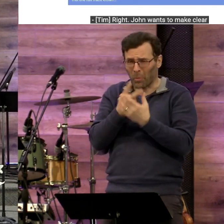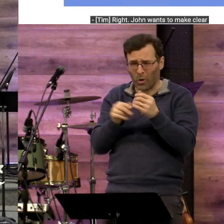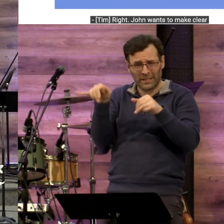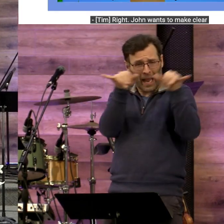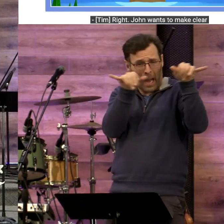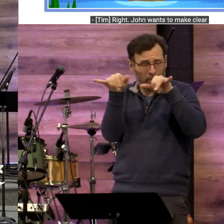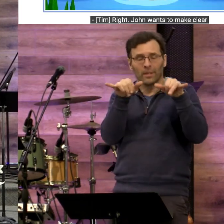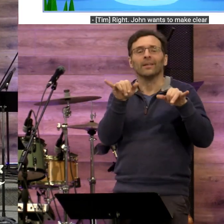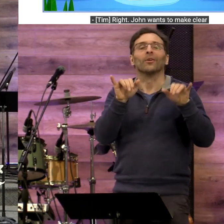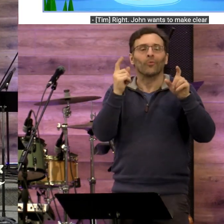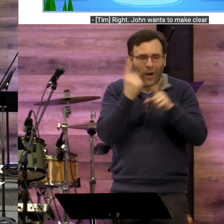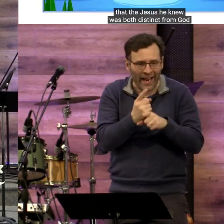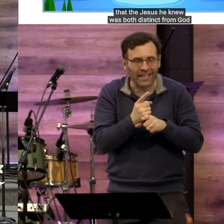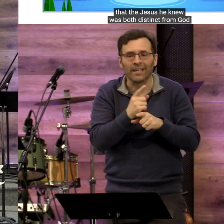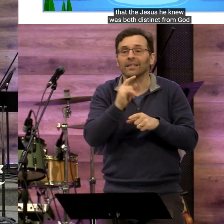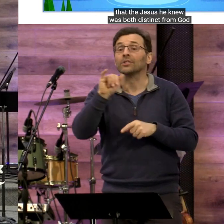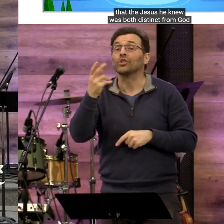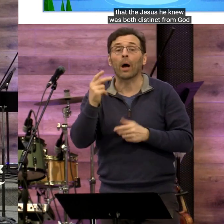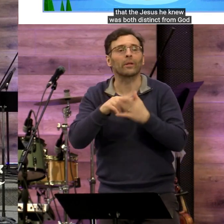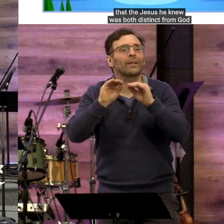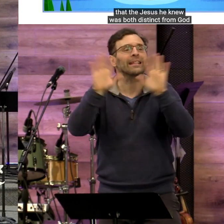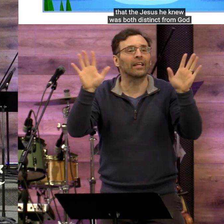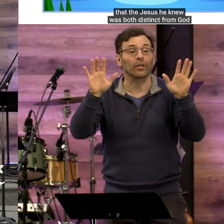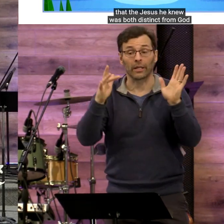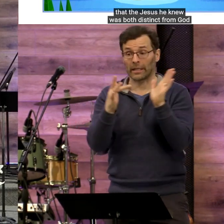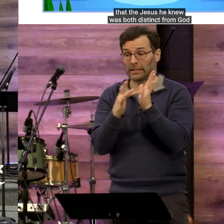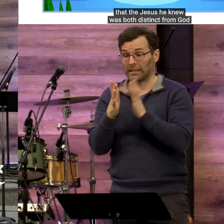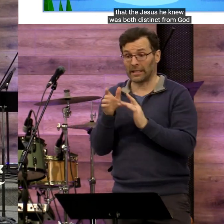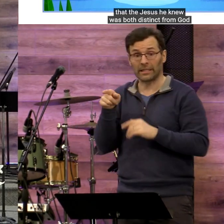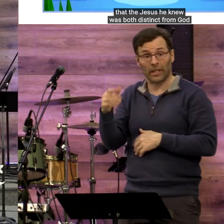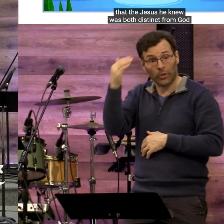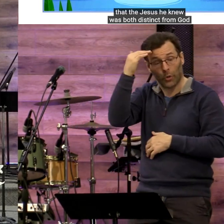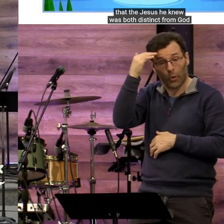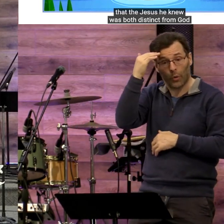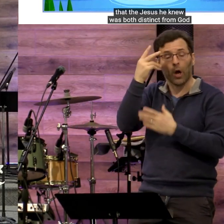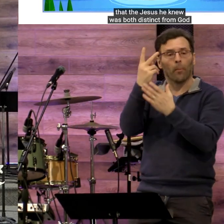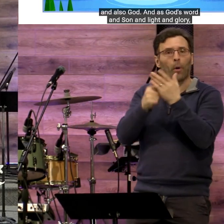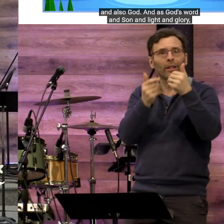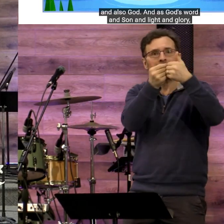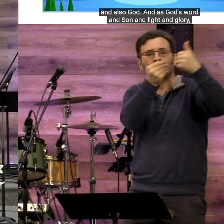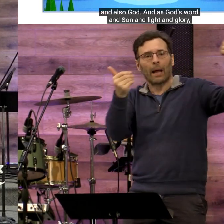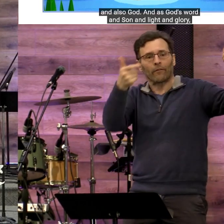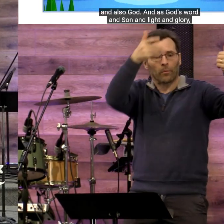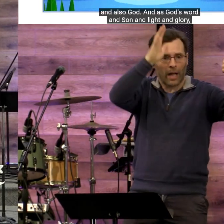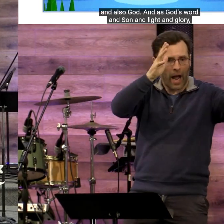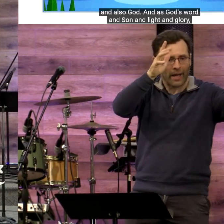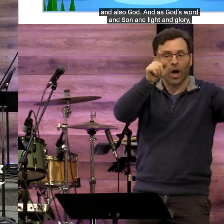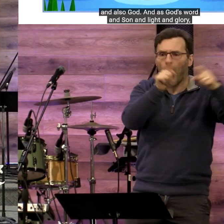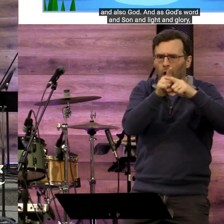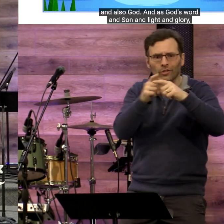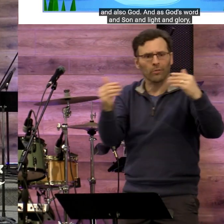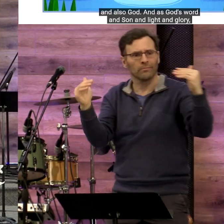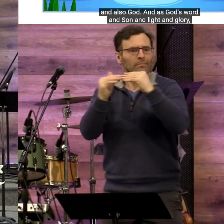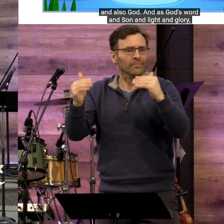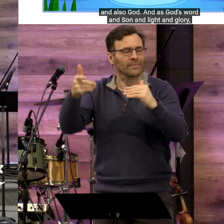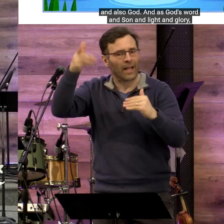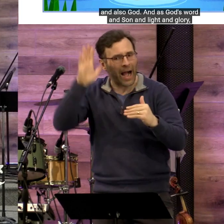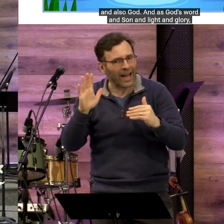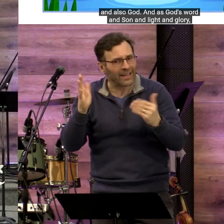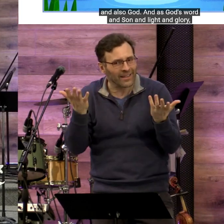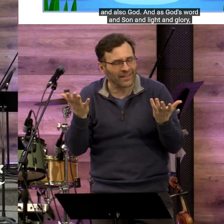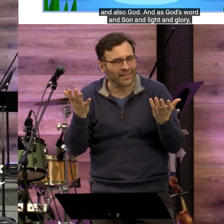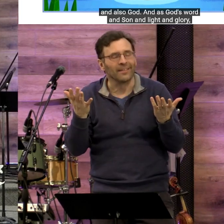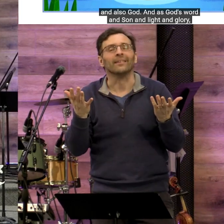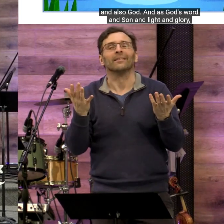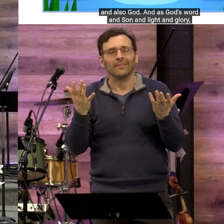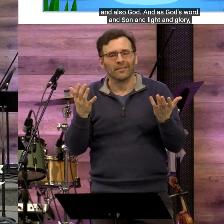Right. John wants to make clear that the Jesus he knew was both distinct from God and also God. And as God's